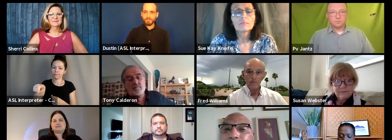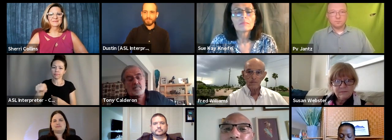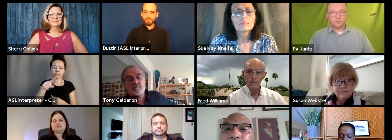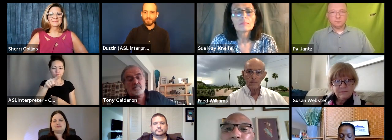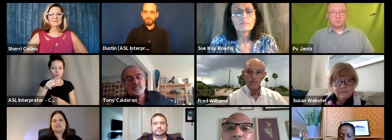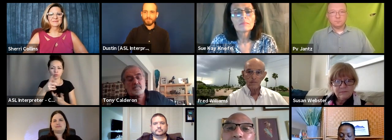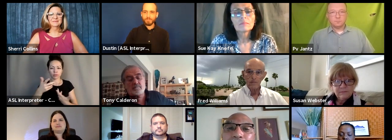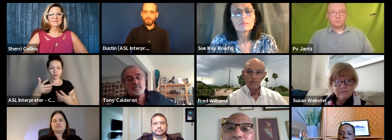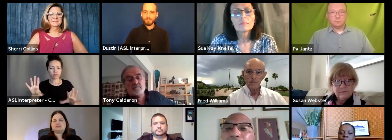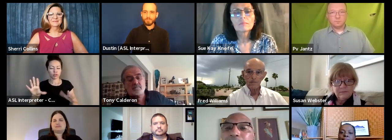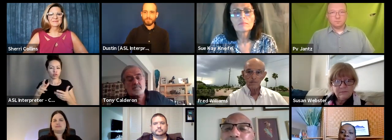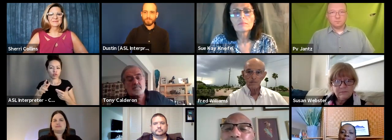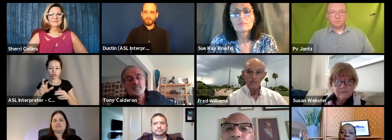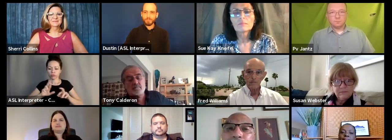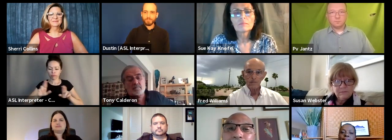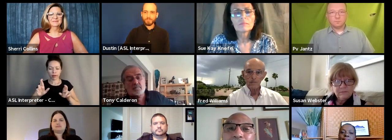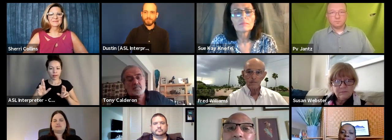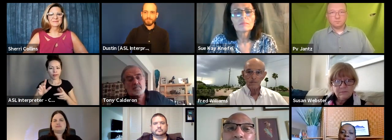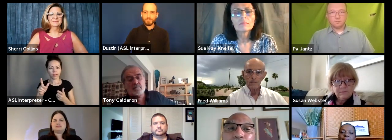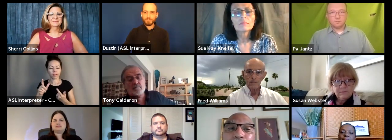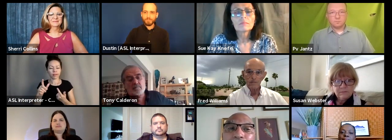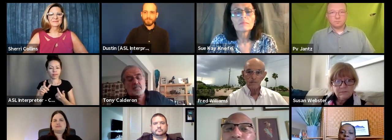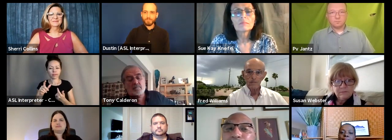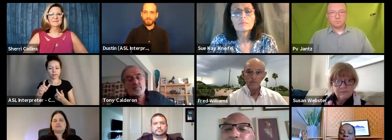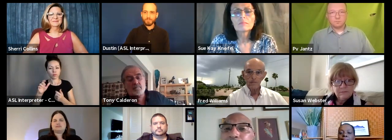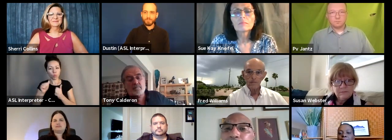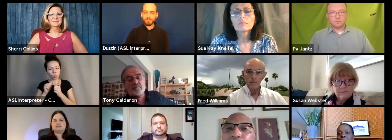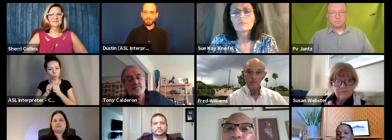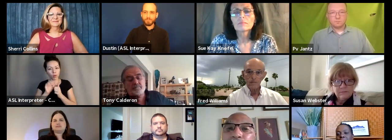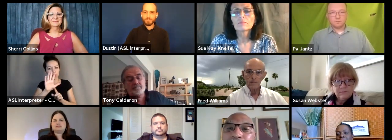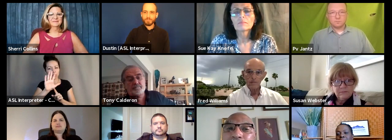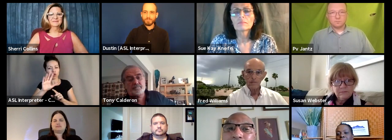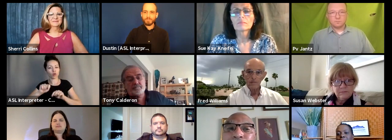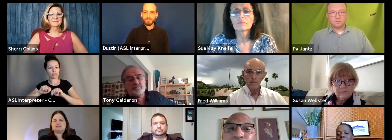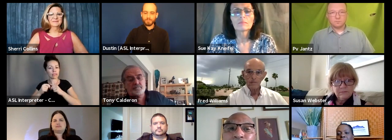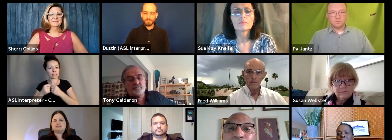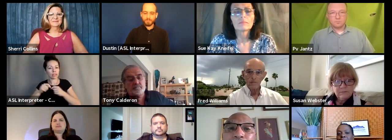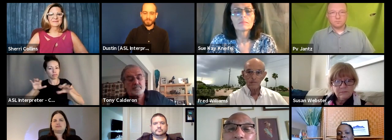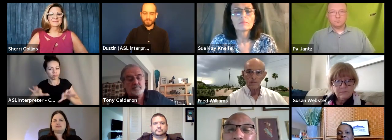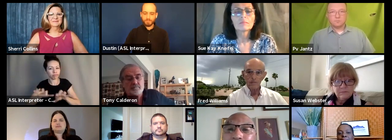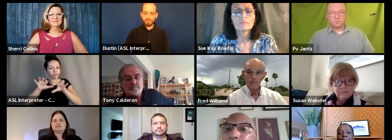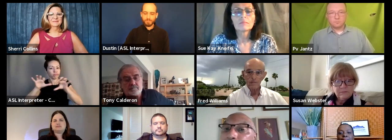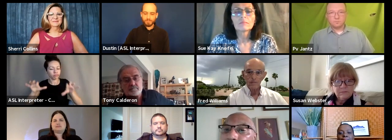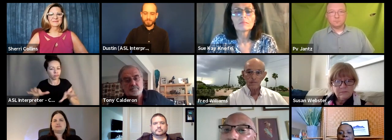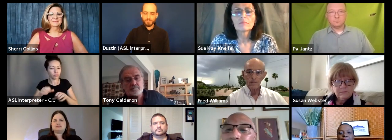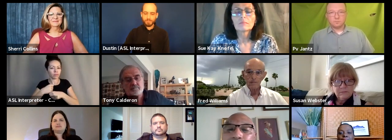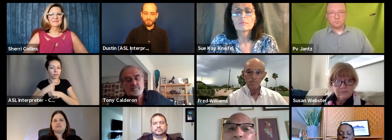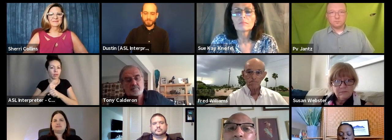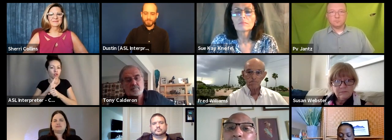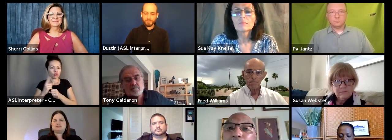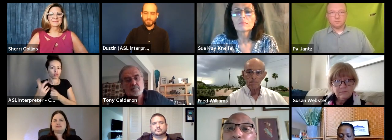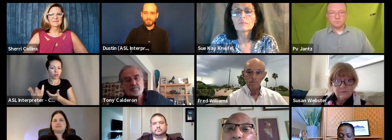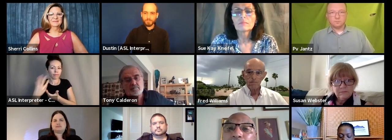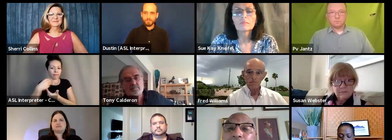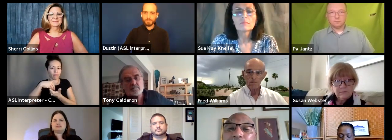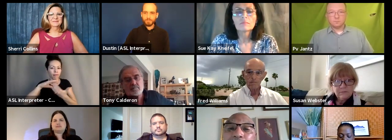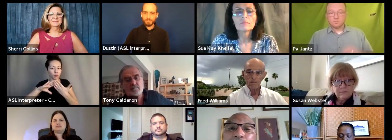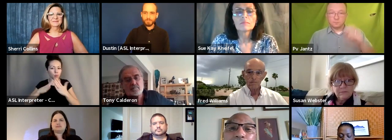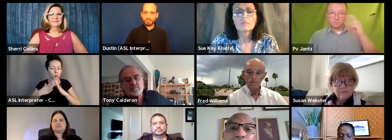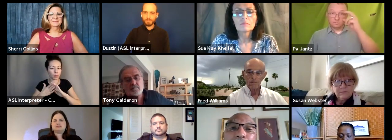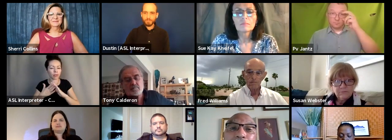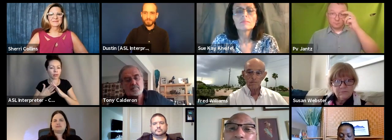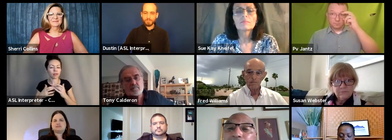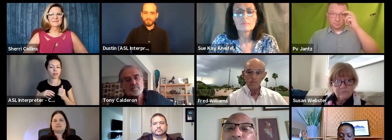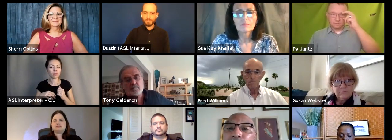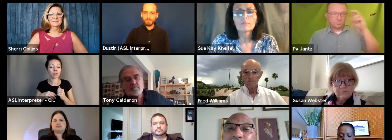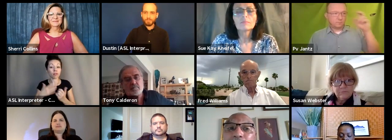with the team to take action to make sure we're addressing the community. And I think a good example was